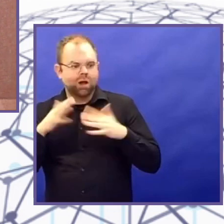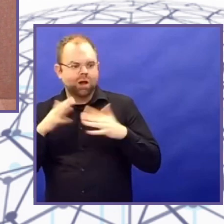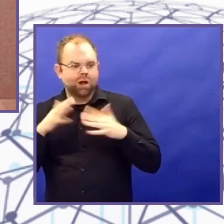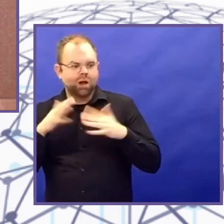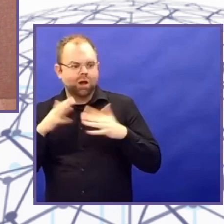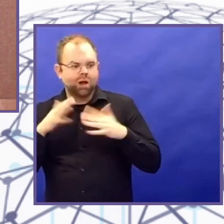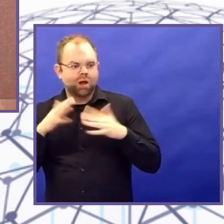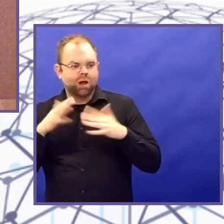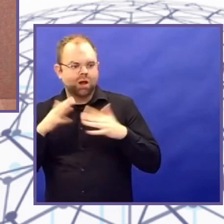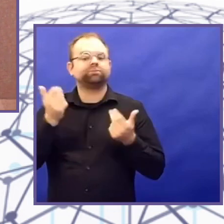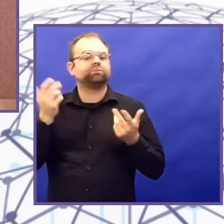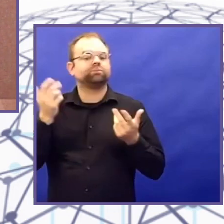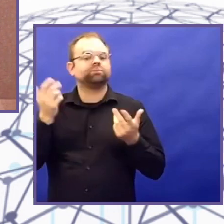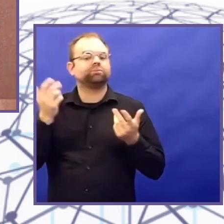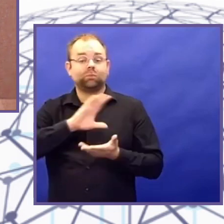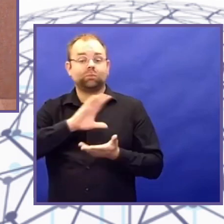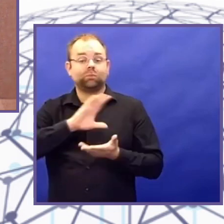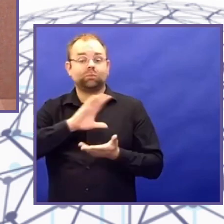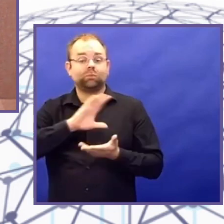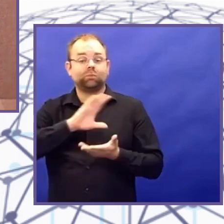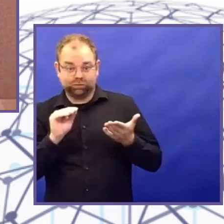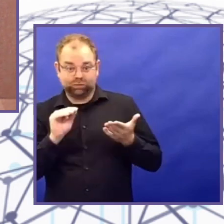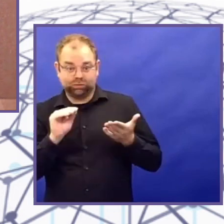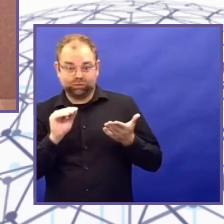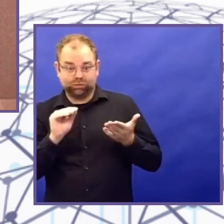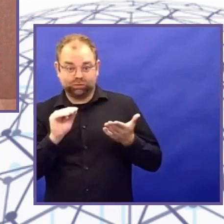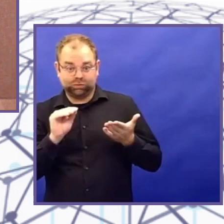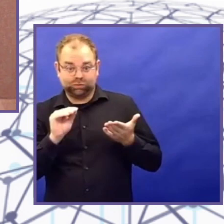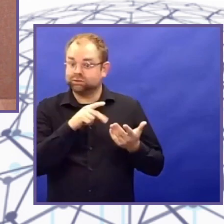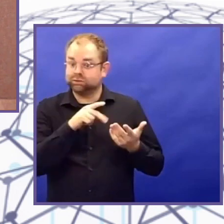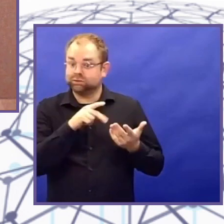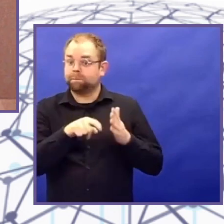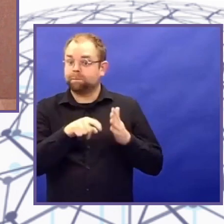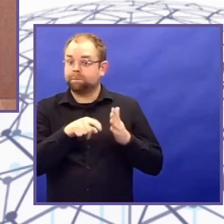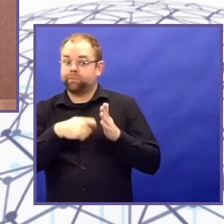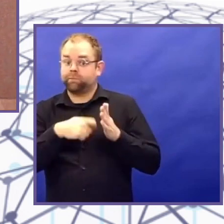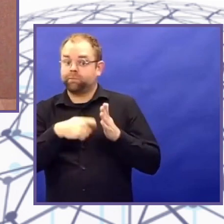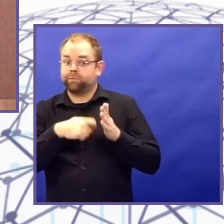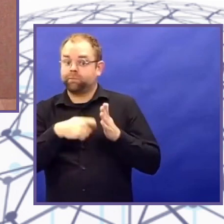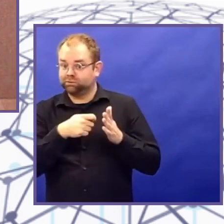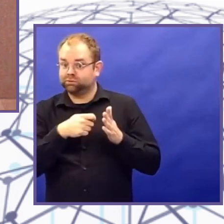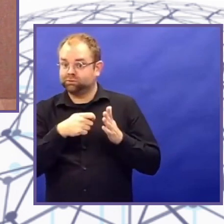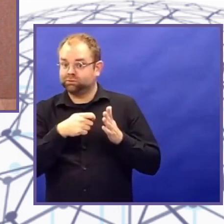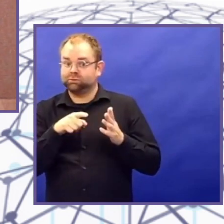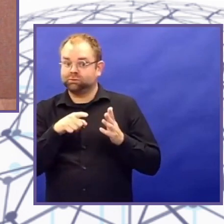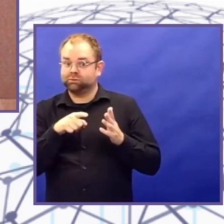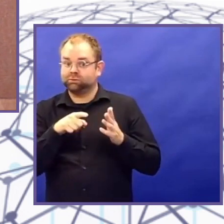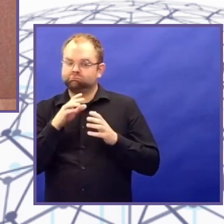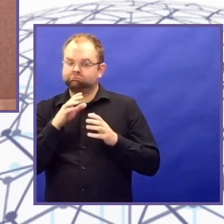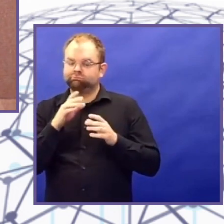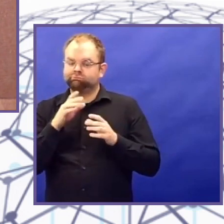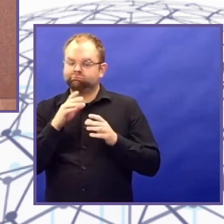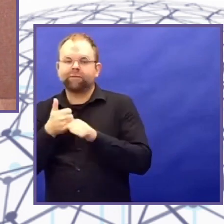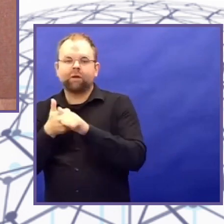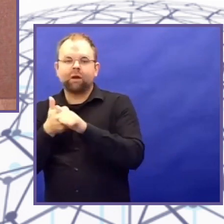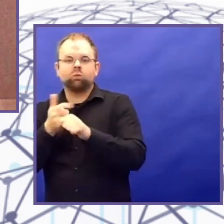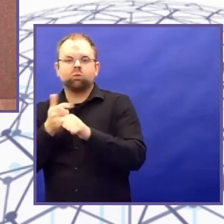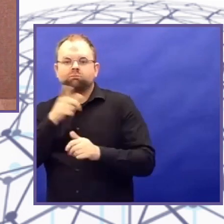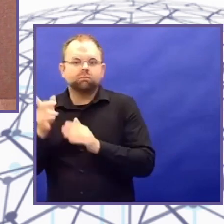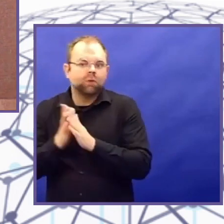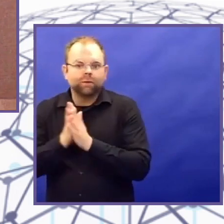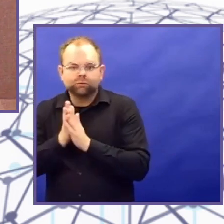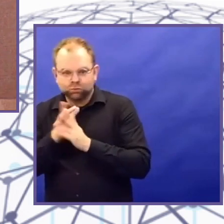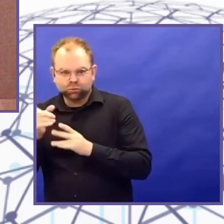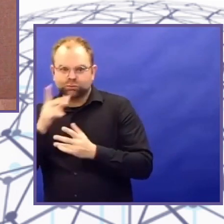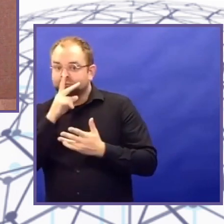used this in their wheelchair study in Kenya. What they found was, over and above